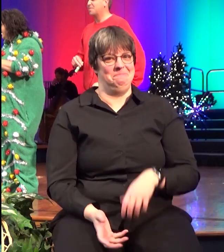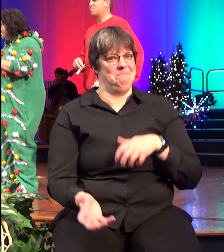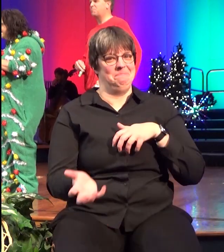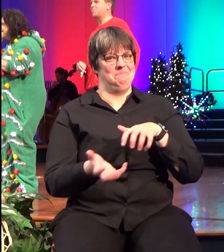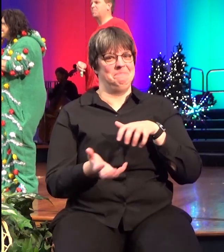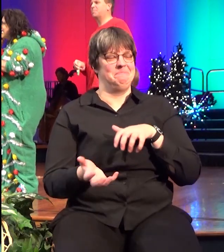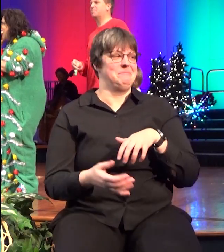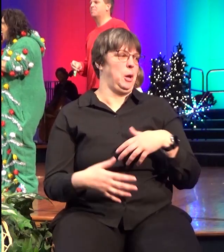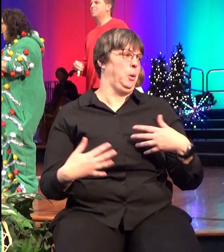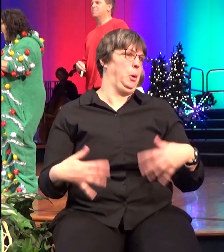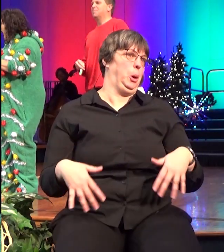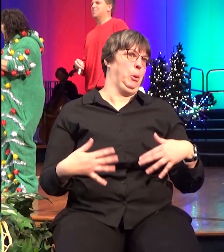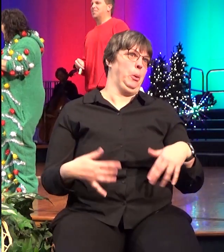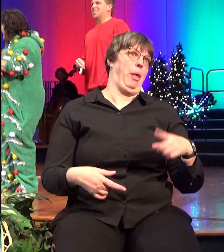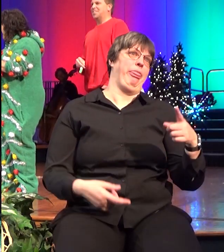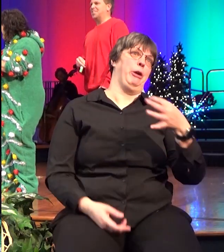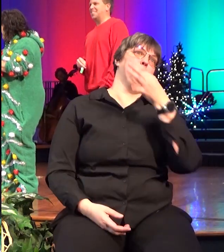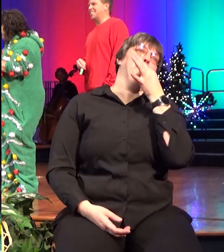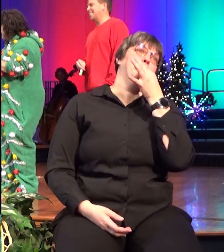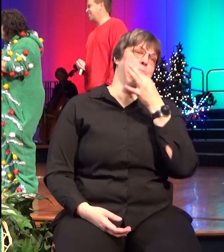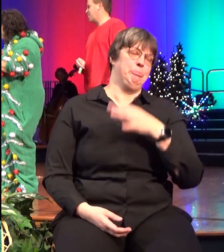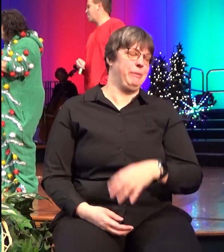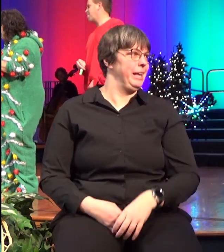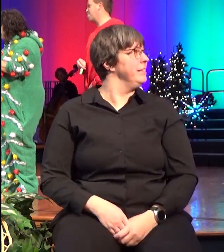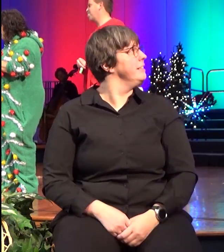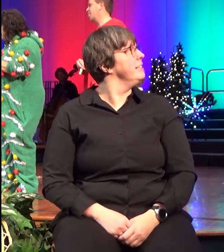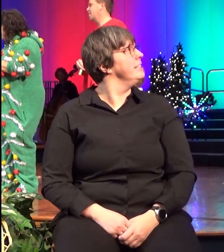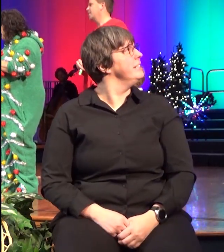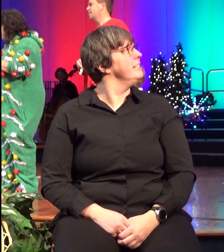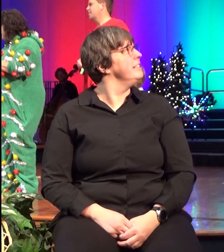real artists with a kazoo.